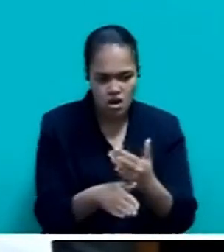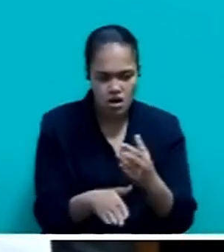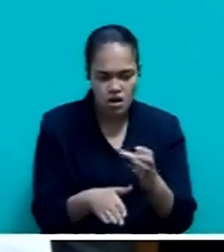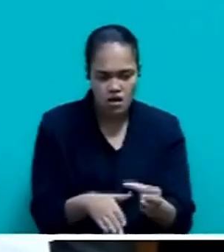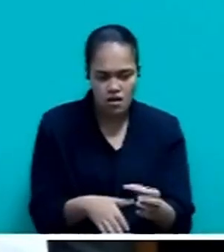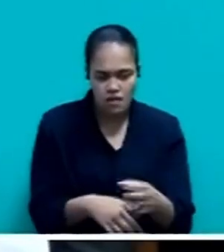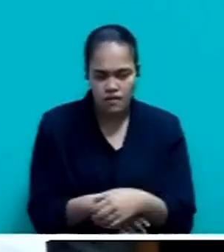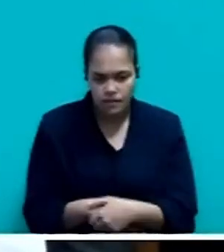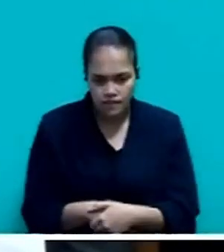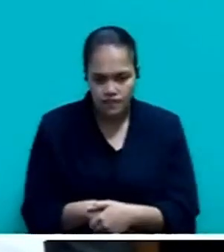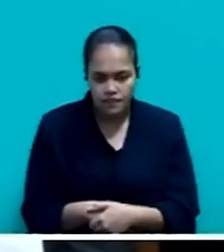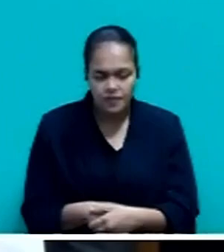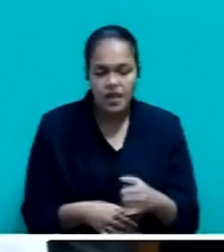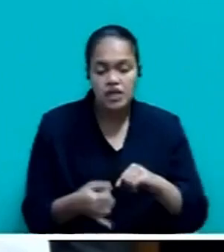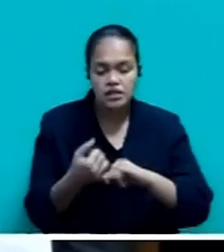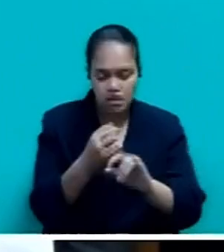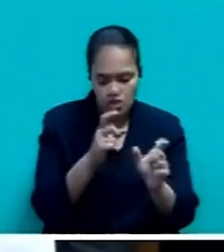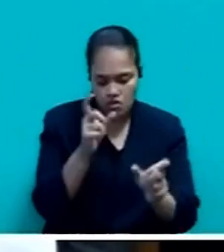course, key stakeholders were heard.